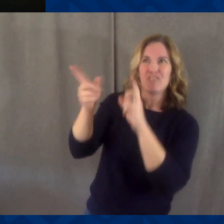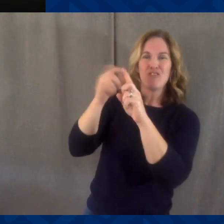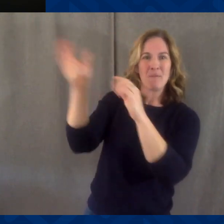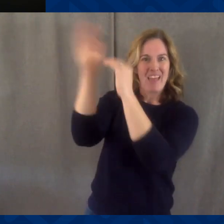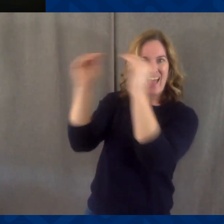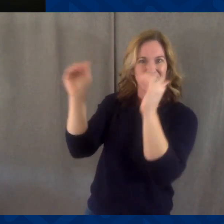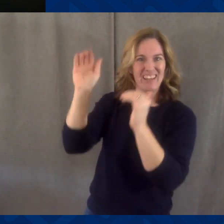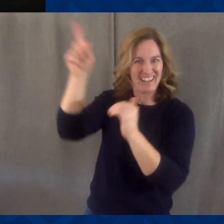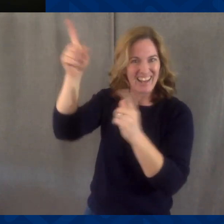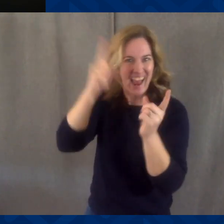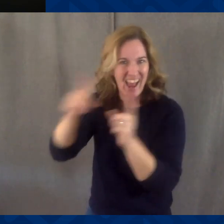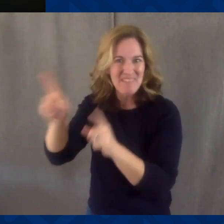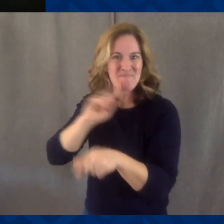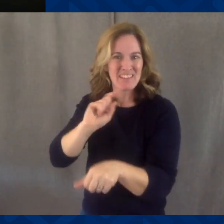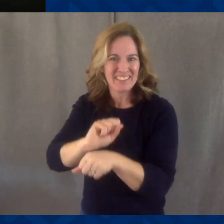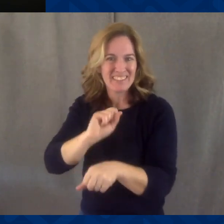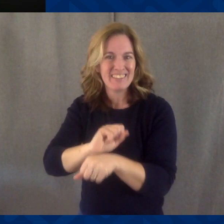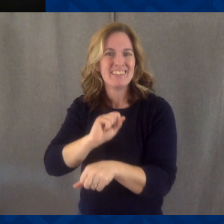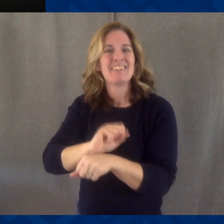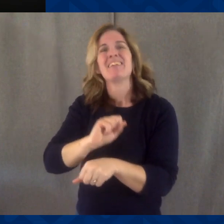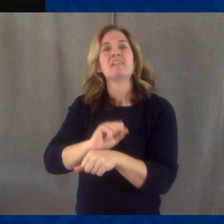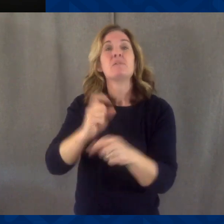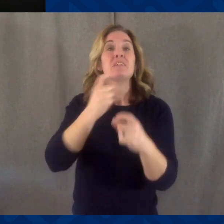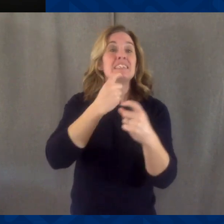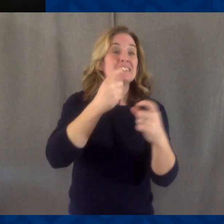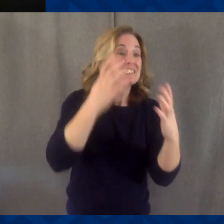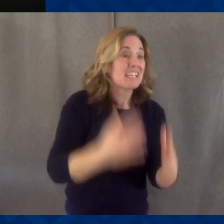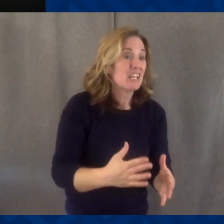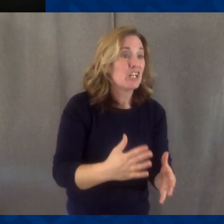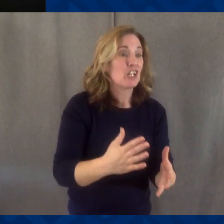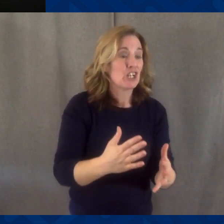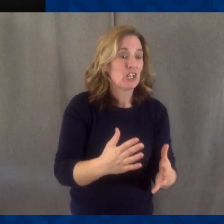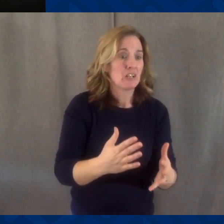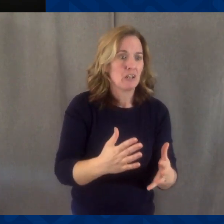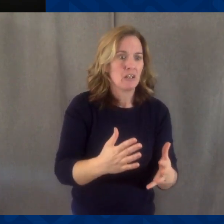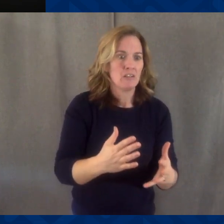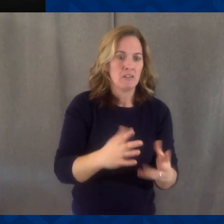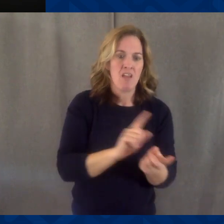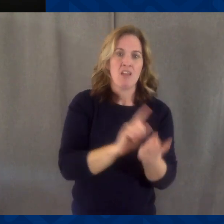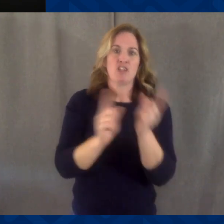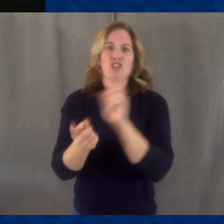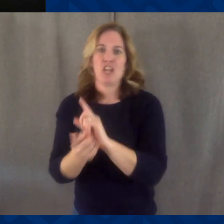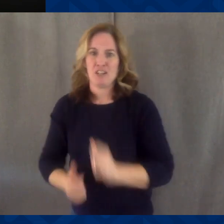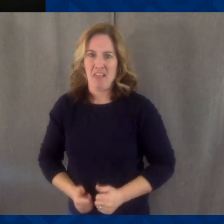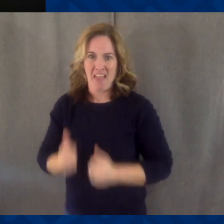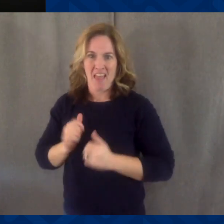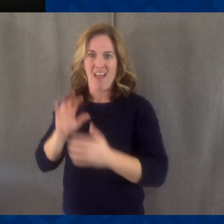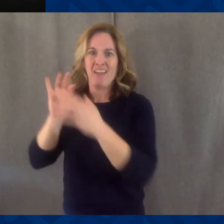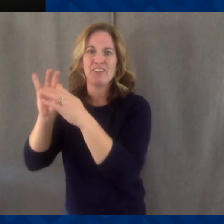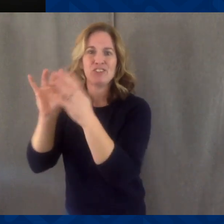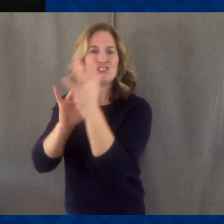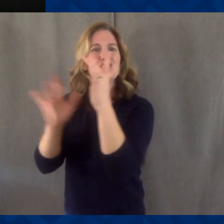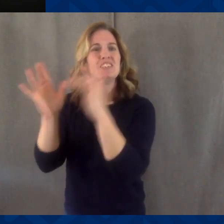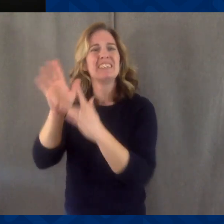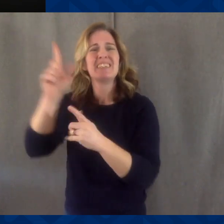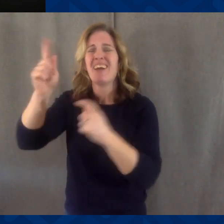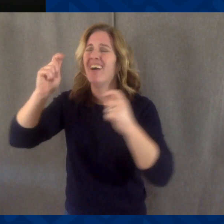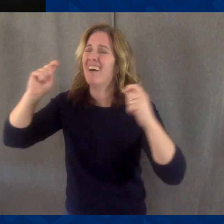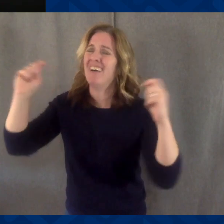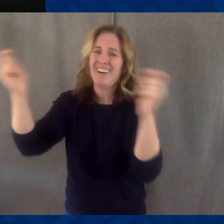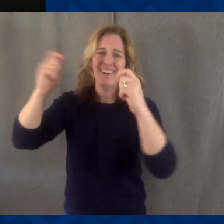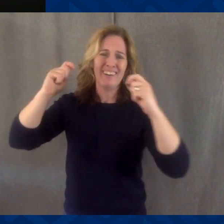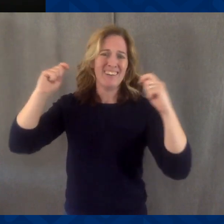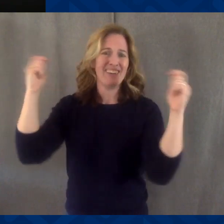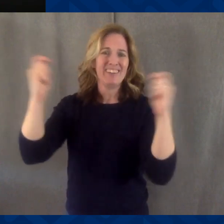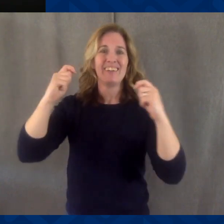an uproarious party whenever a sinner comes to repentance. And here's why I tell you all that. I know I'm talking to at least a few